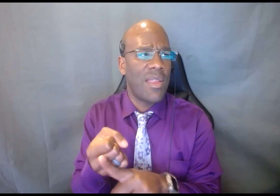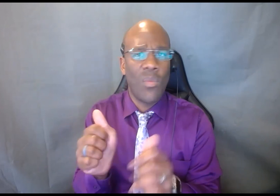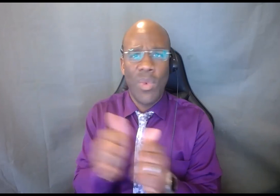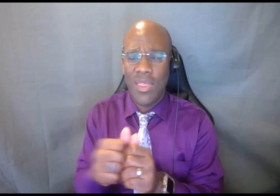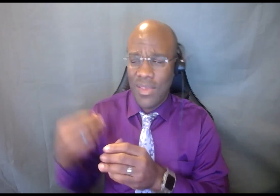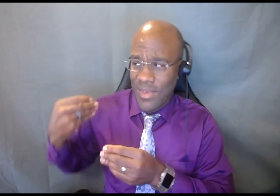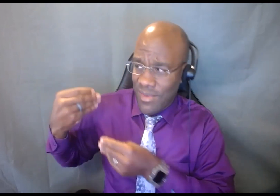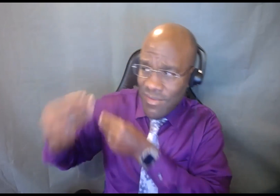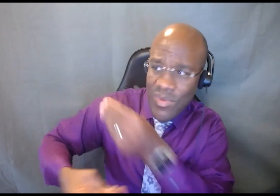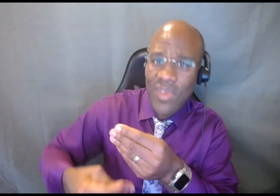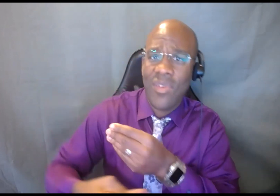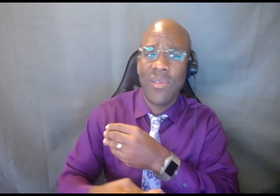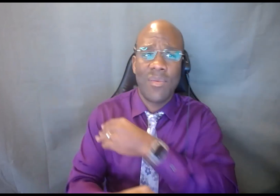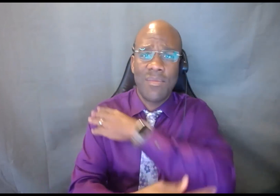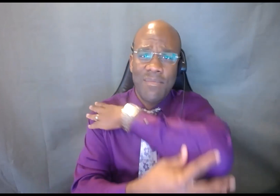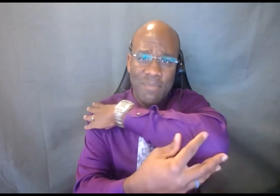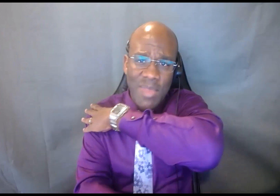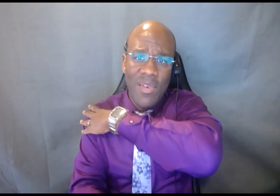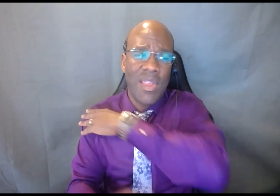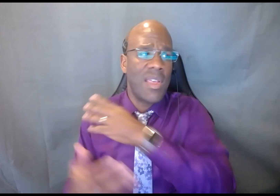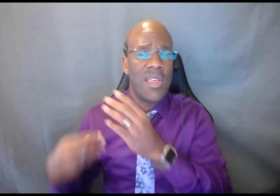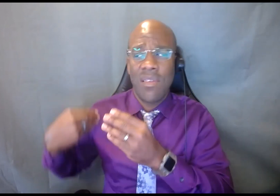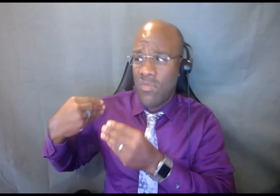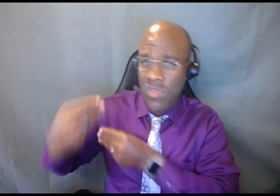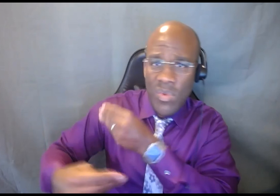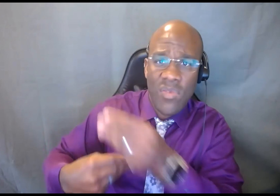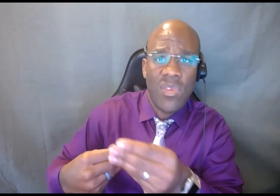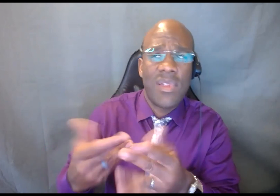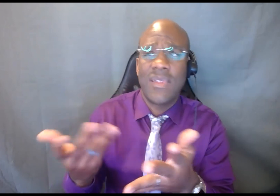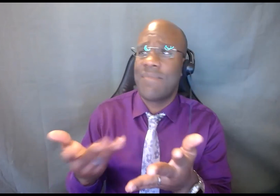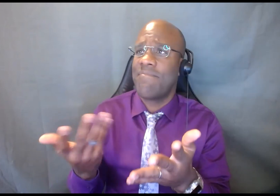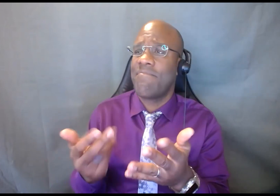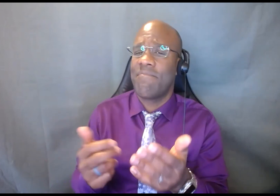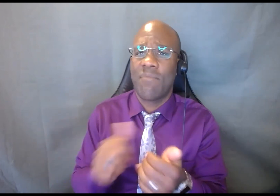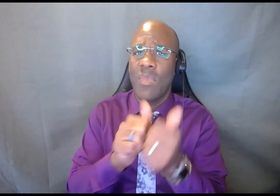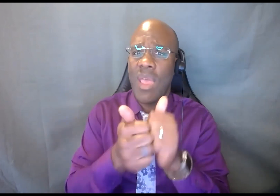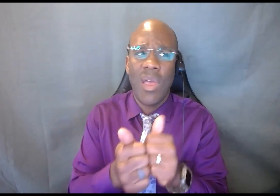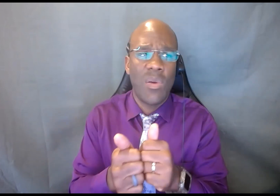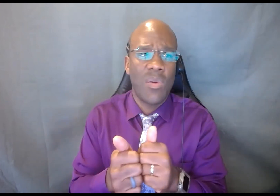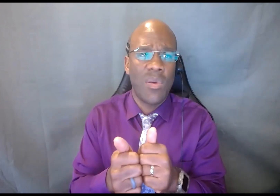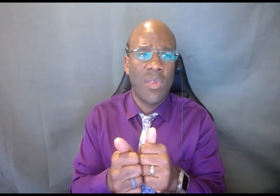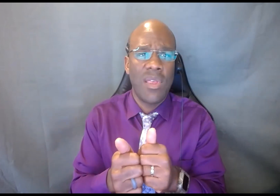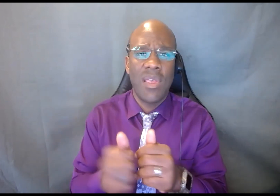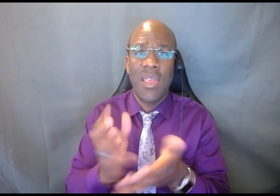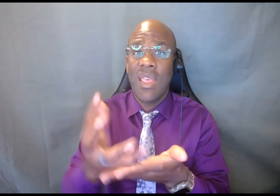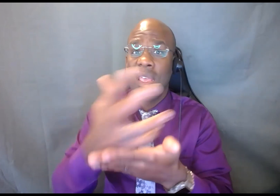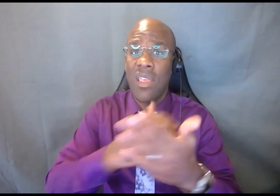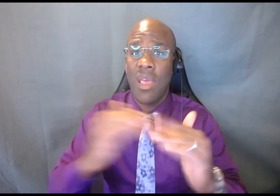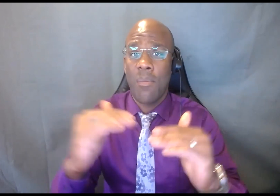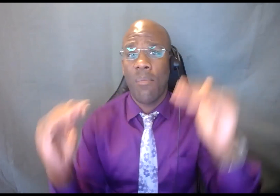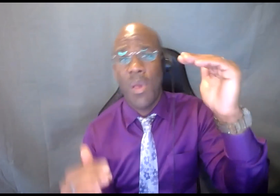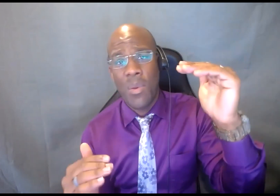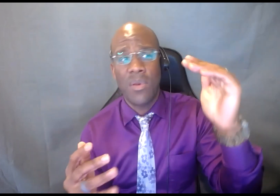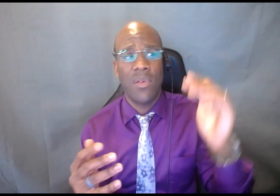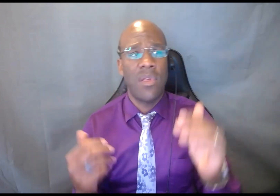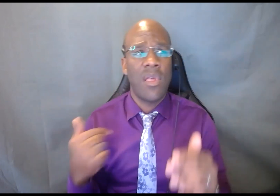generational poverty, generational, how the income gaps, and we have, lack of